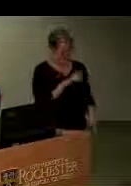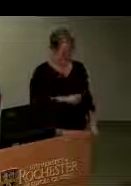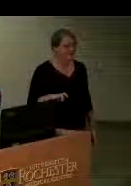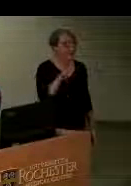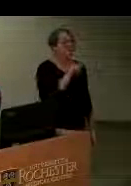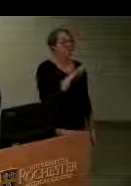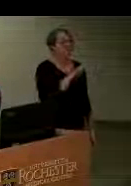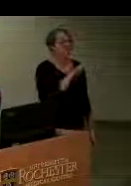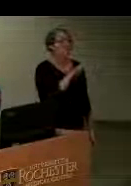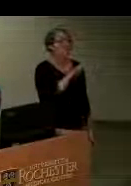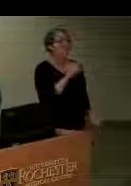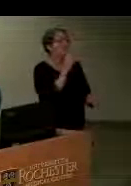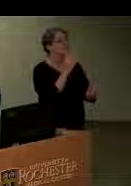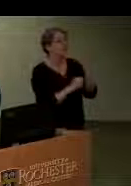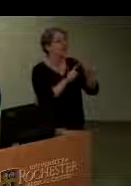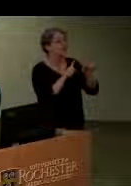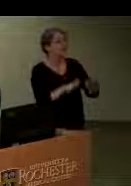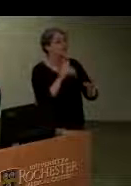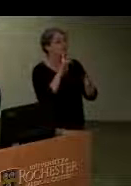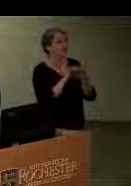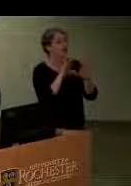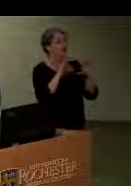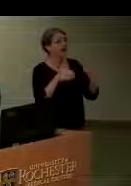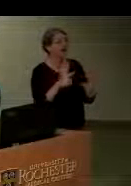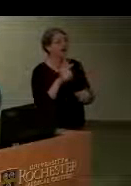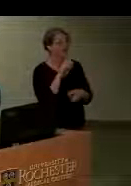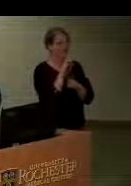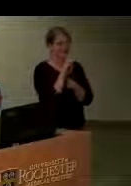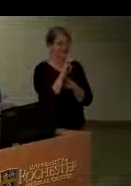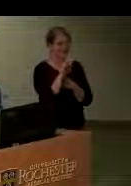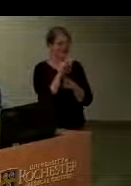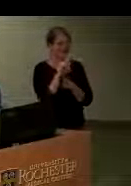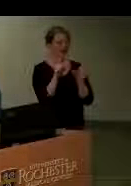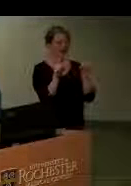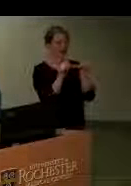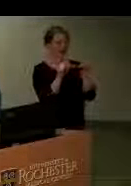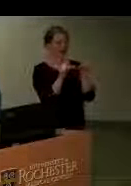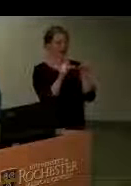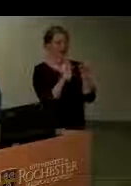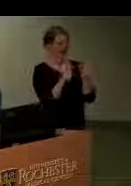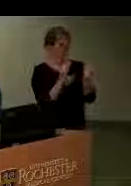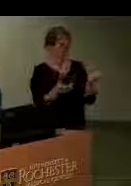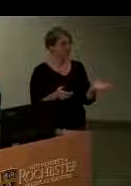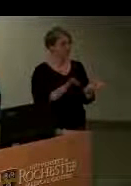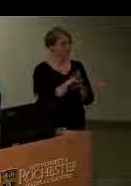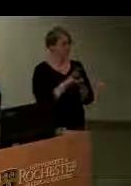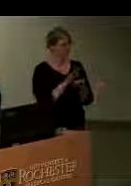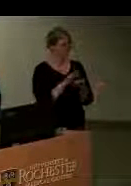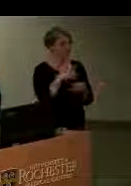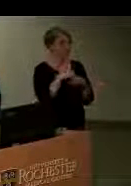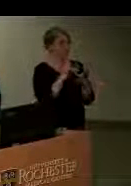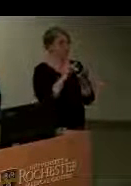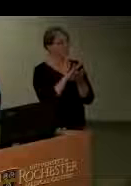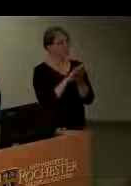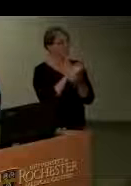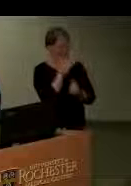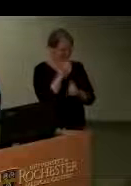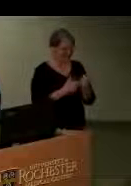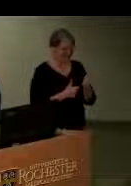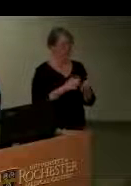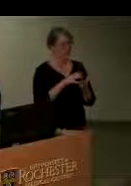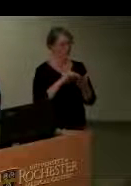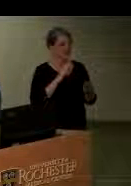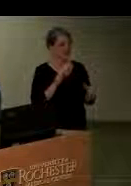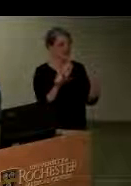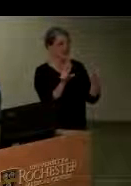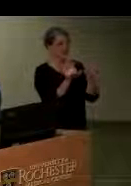exam is the EMT licensing exam. And every one of our students by 9 weeks into medical school is a licensed